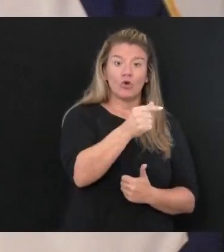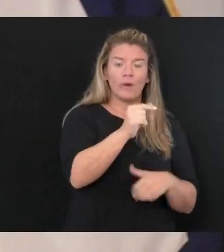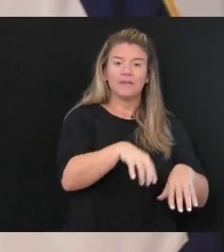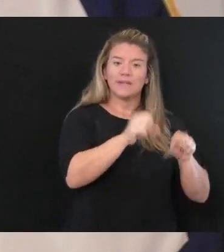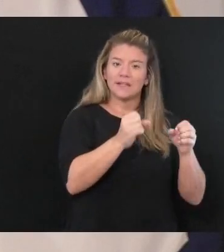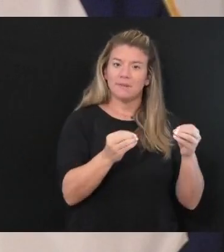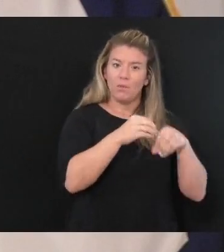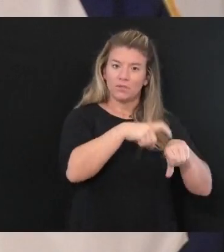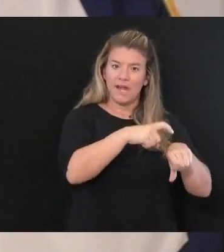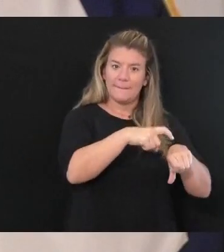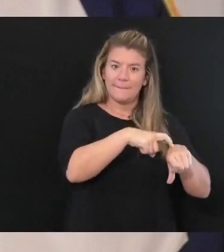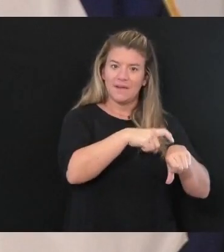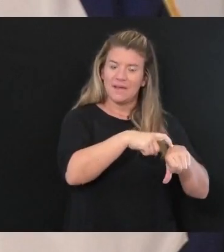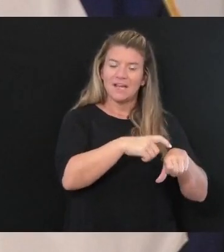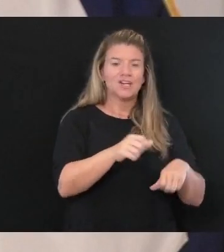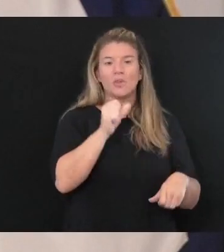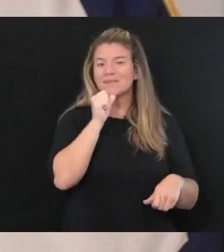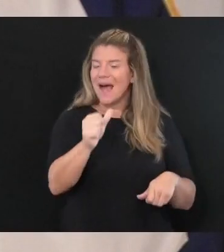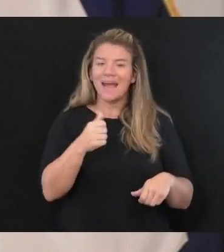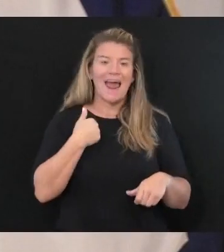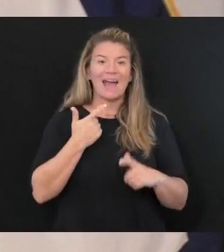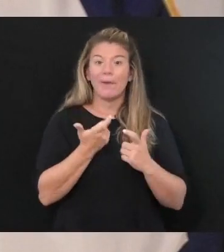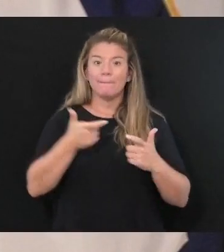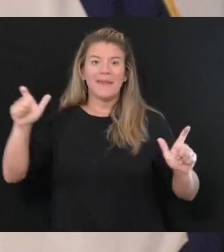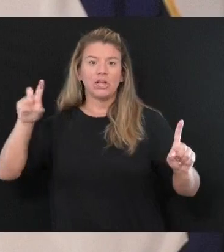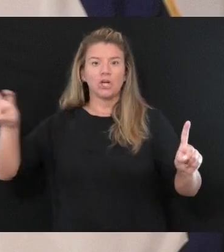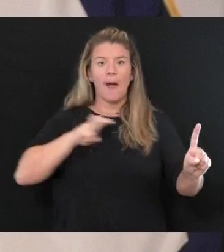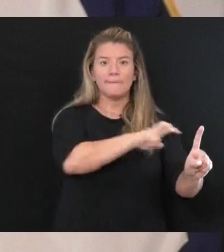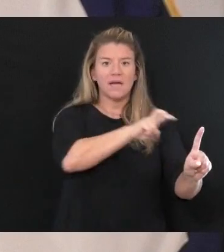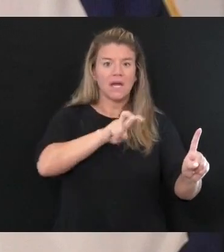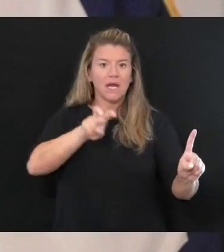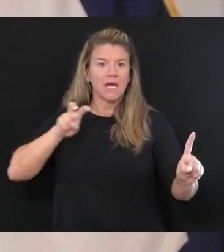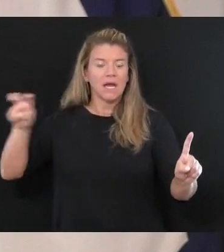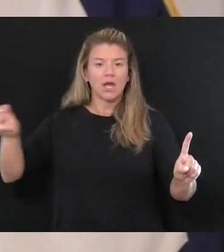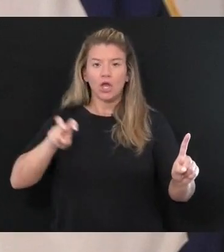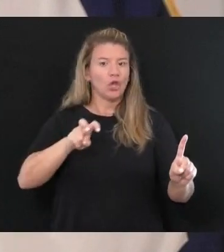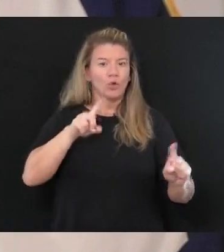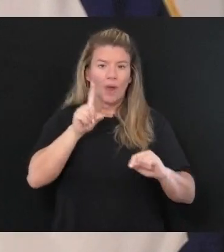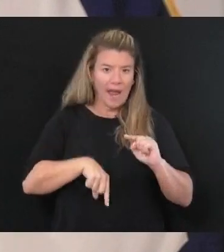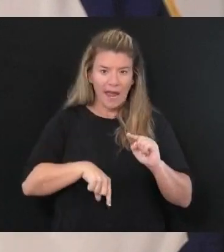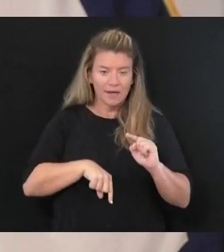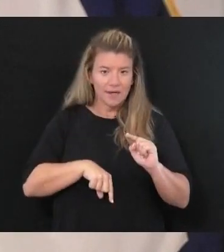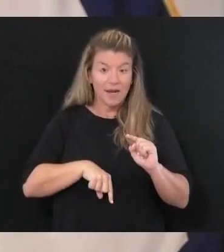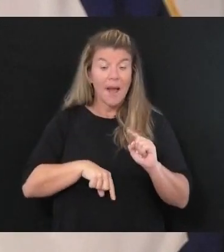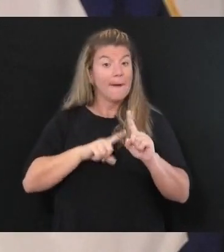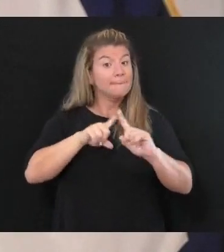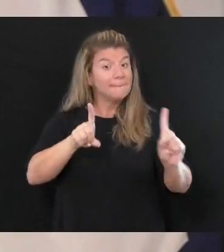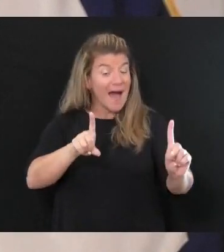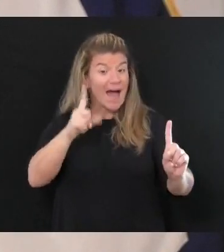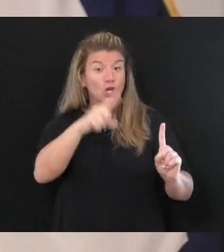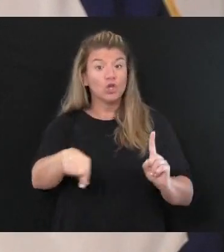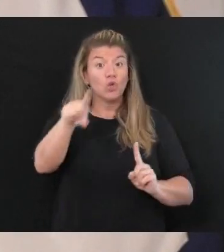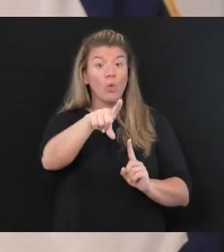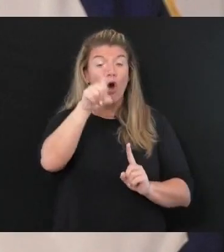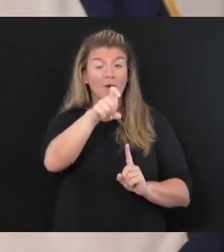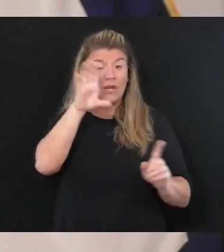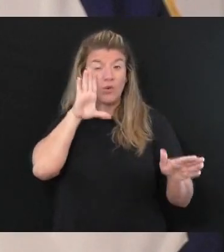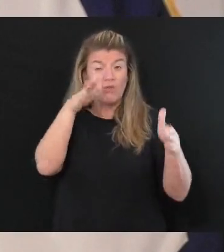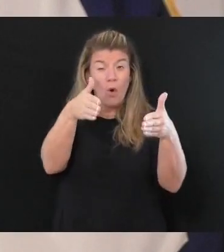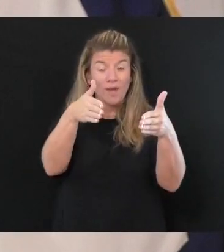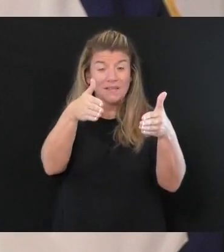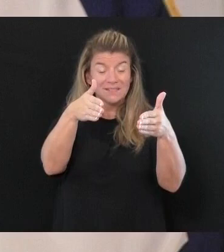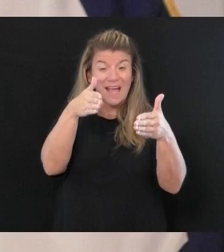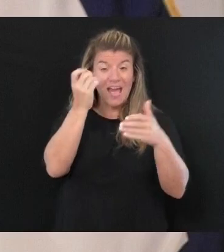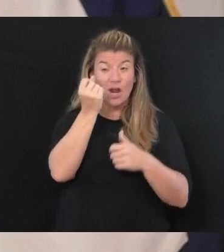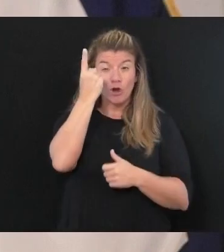it's not going to change that significant and that drastically, but the biggest thing you need to try to do with all in you is